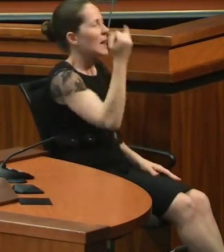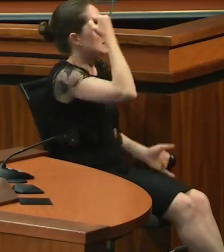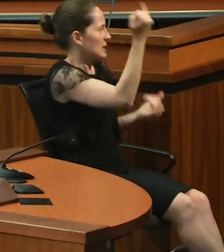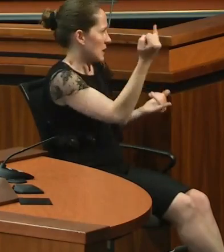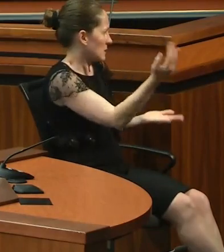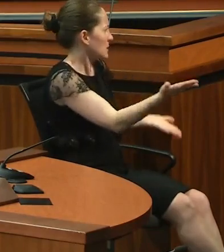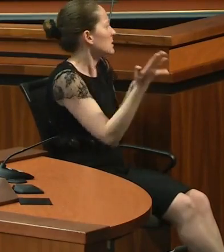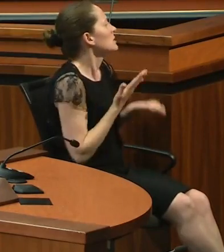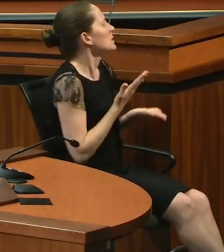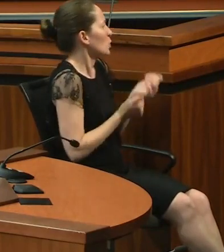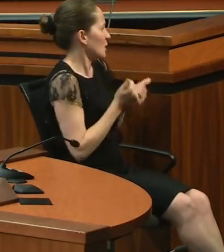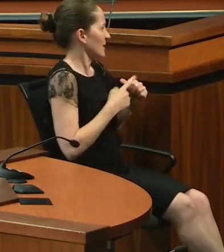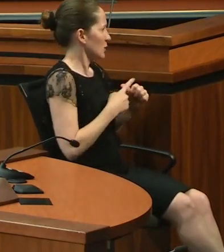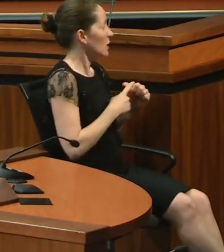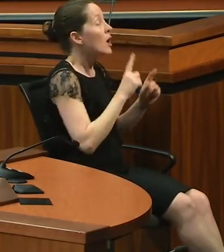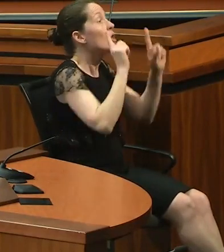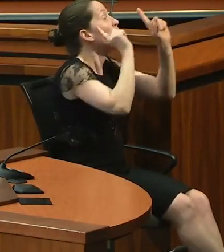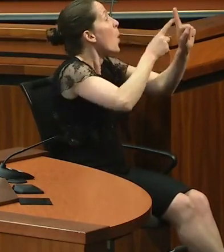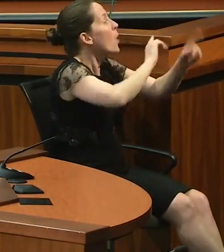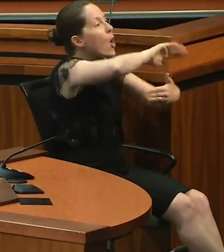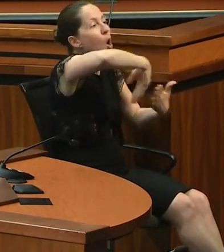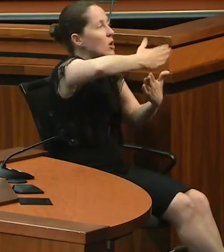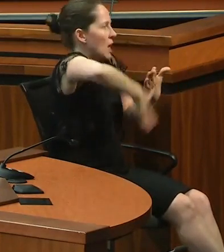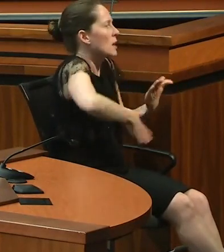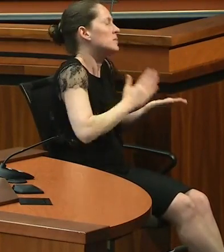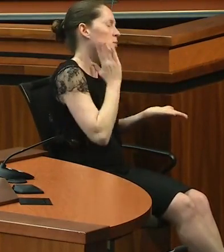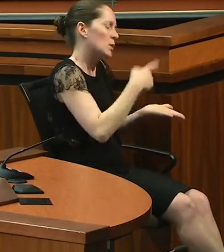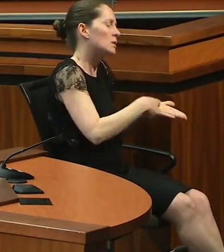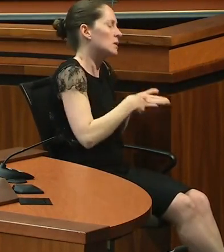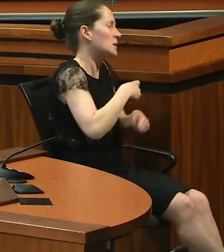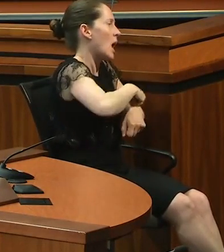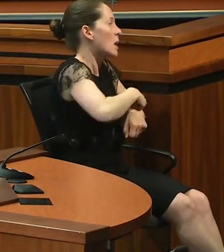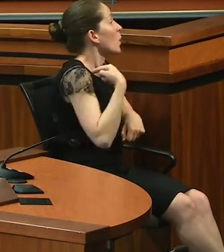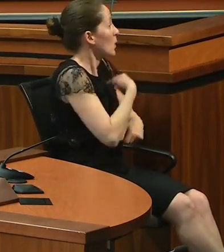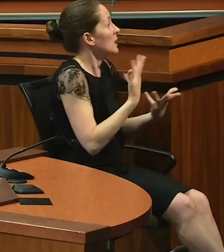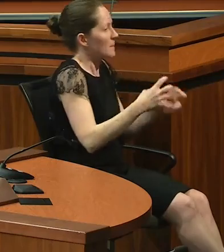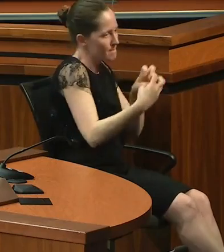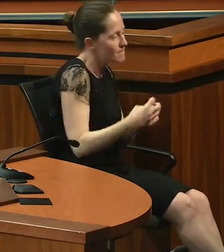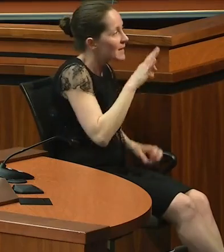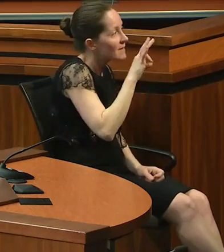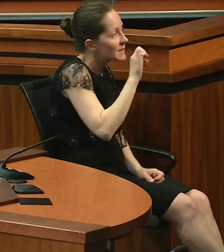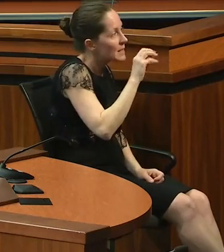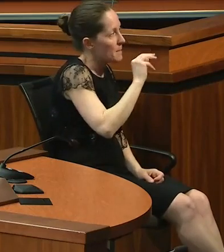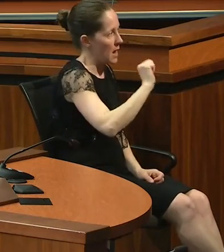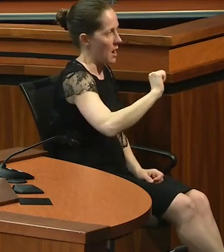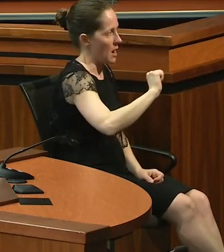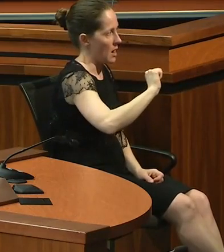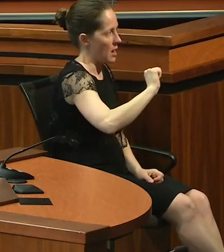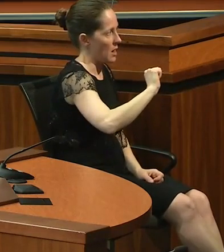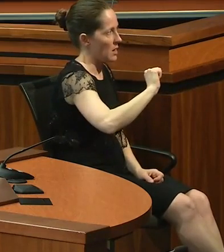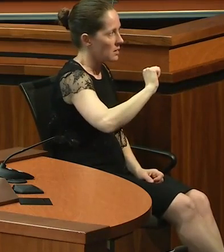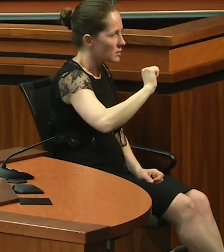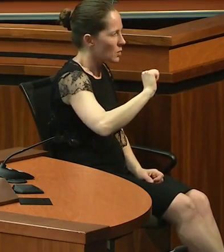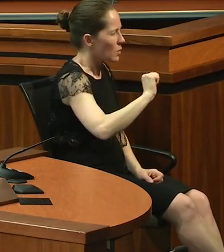see what we best can do. The goal, of course, is to get it all done, but it's going to take time. And we met with the FEMA folks right after the storm. They asked me one time, they said, how long do you